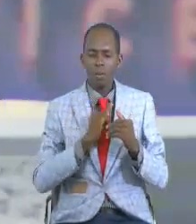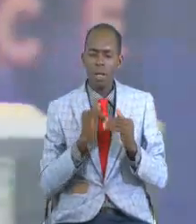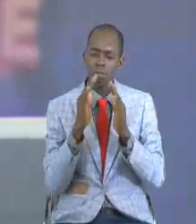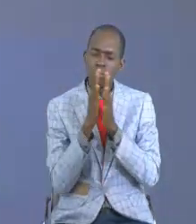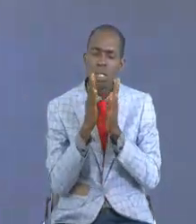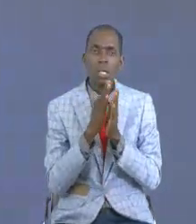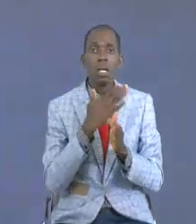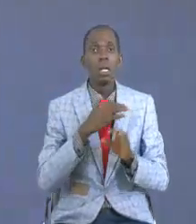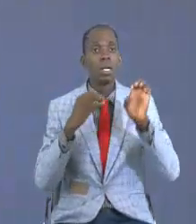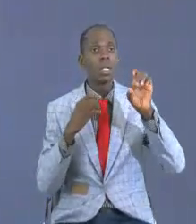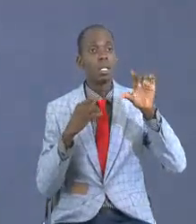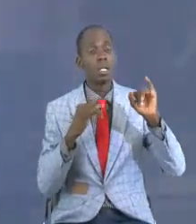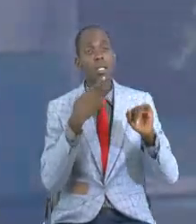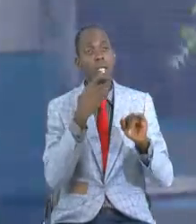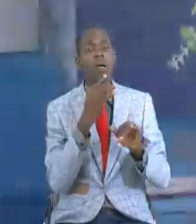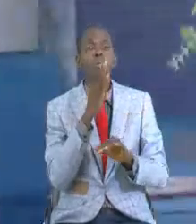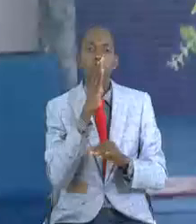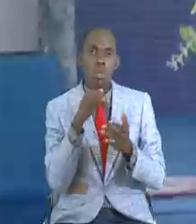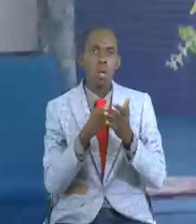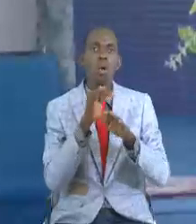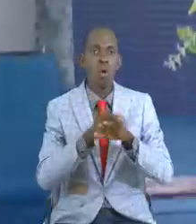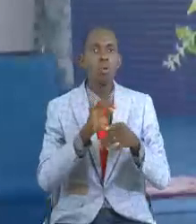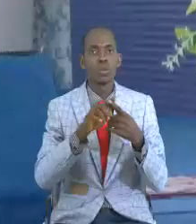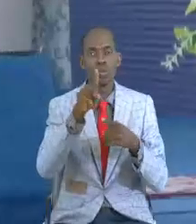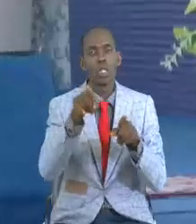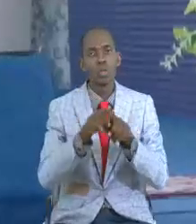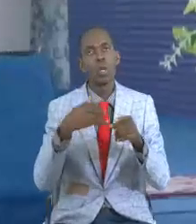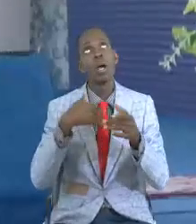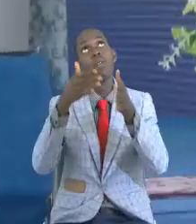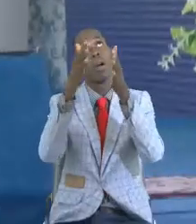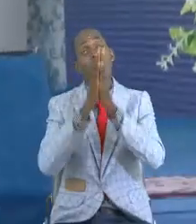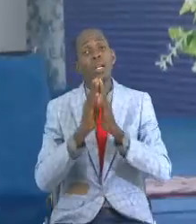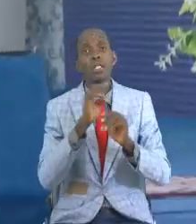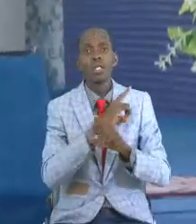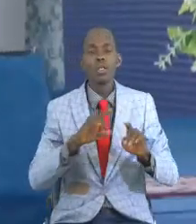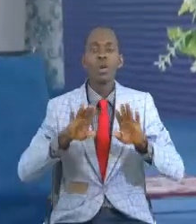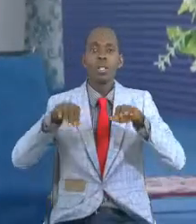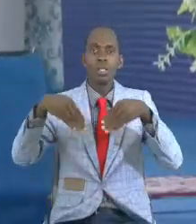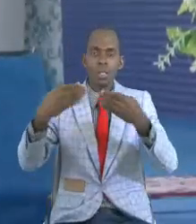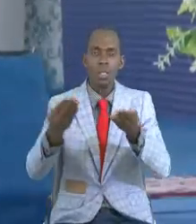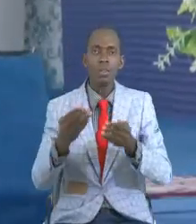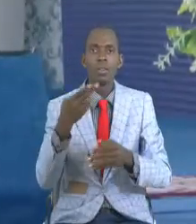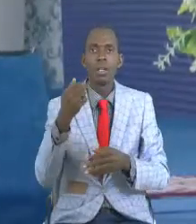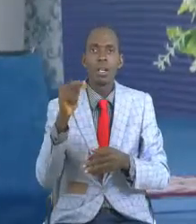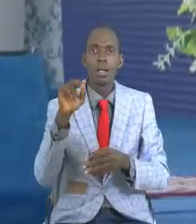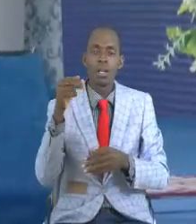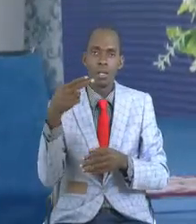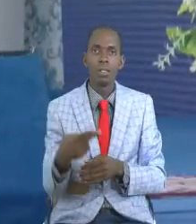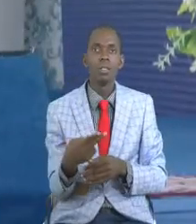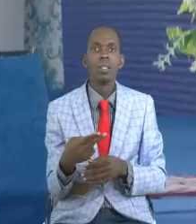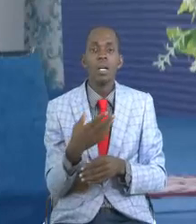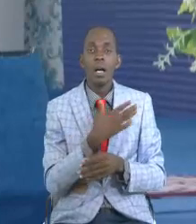said, be it unto you as you have requested. The Lord has granted you. And then we are told, Anna's face